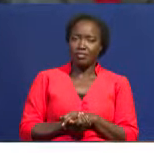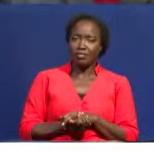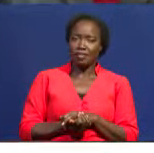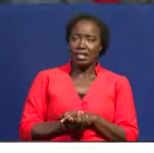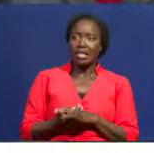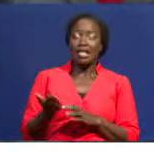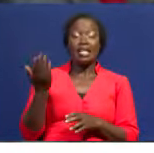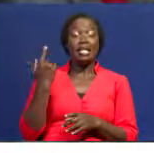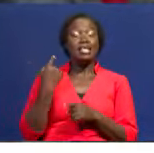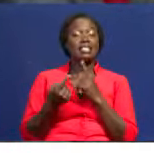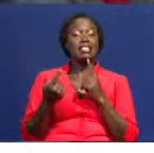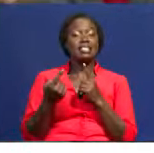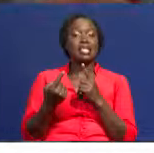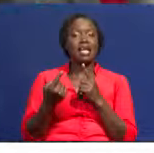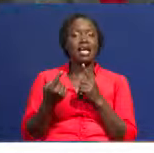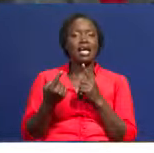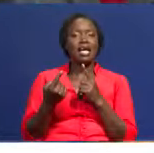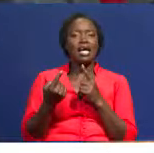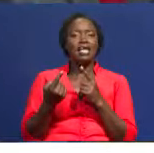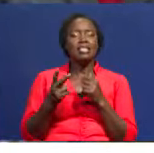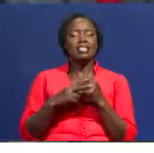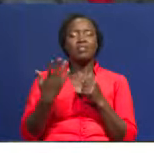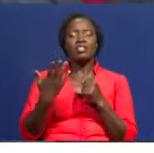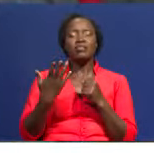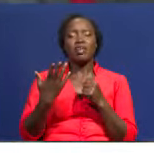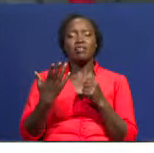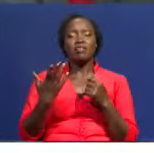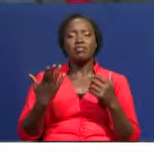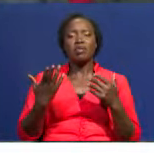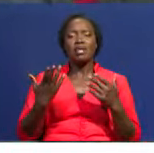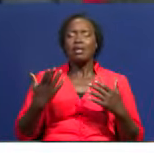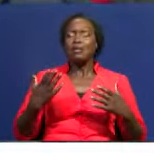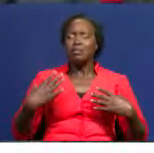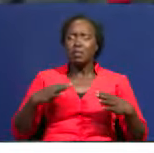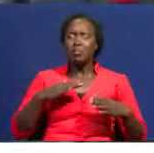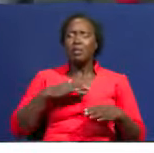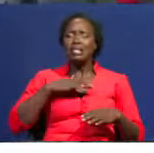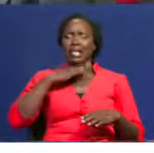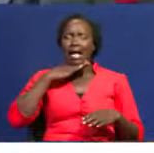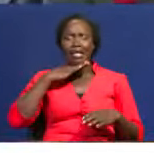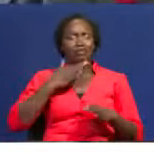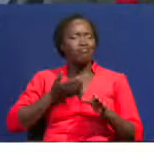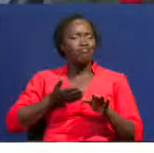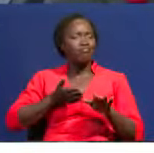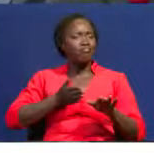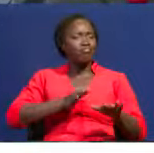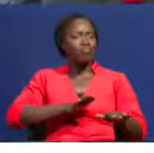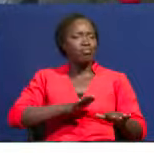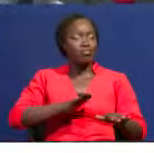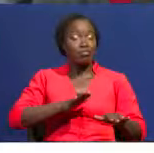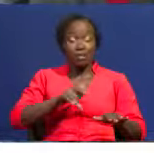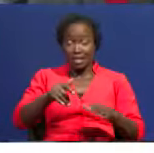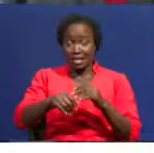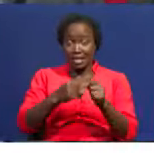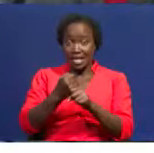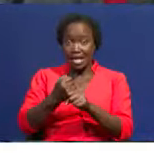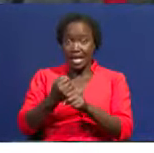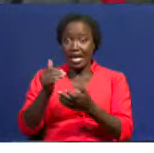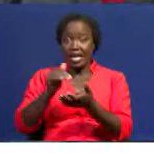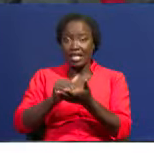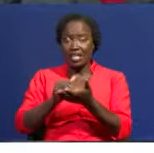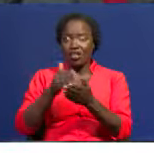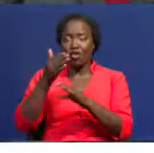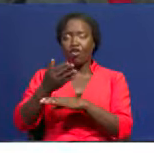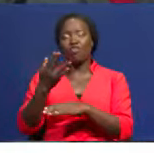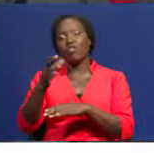Last year, we lost 75 precious lives. This year, we lost another